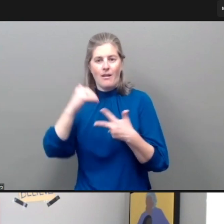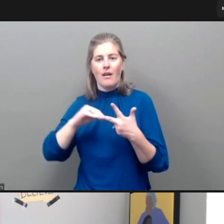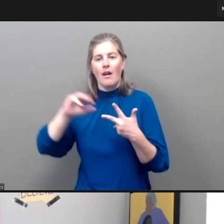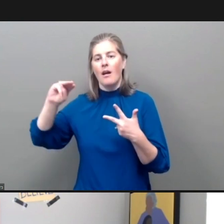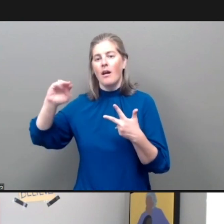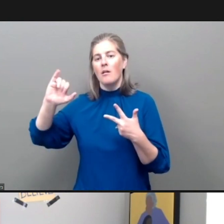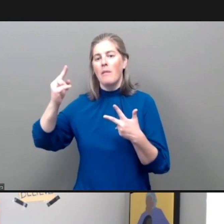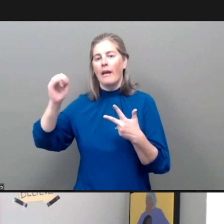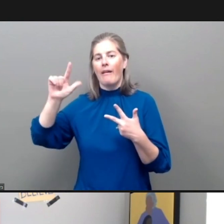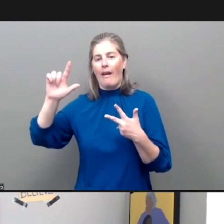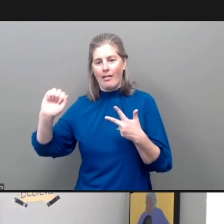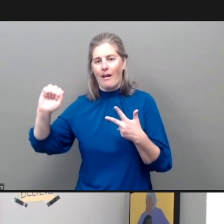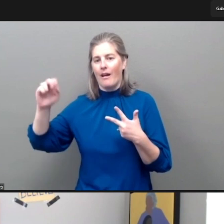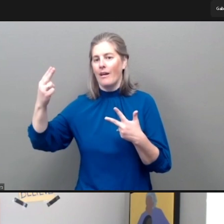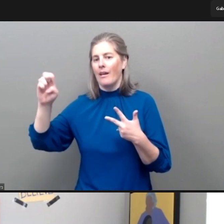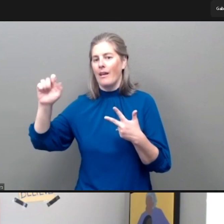unmuted.